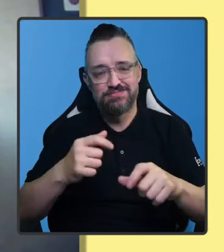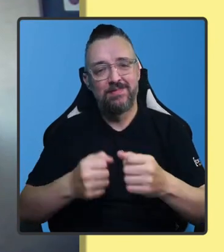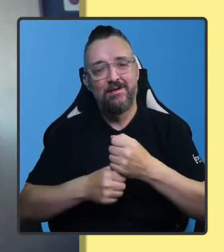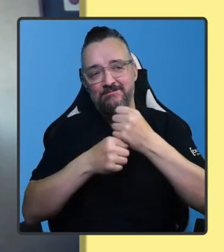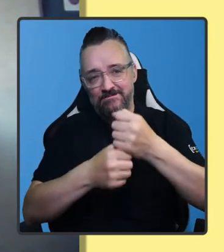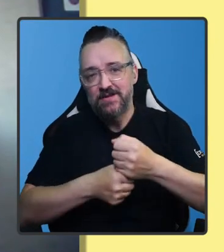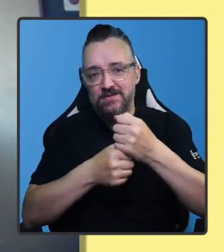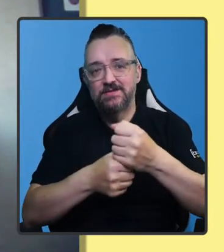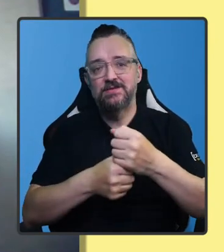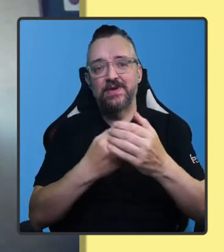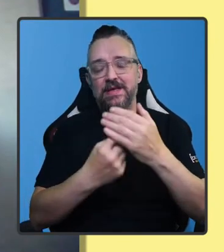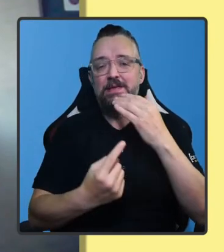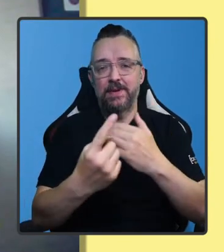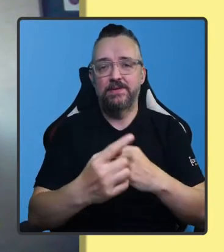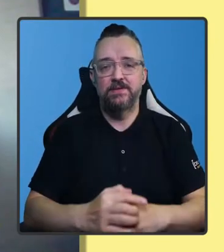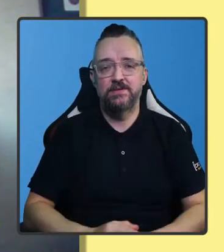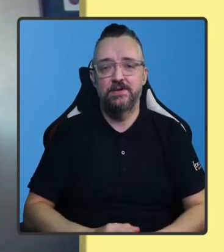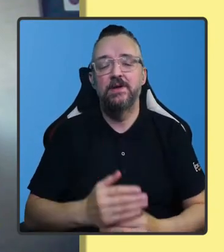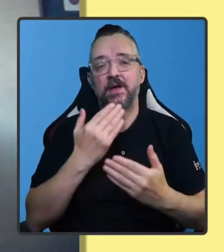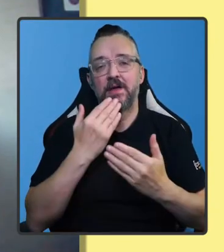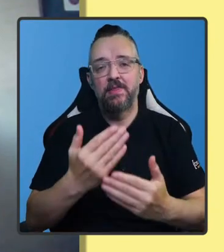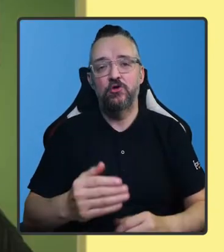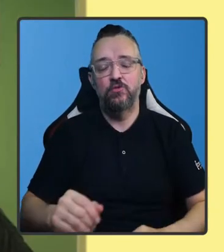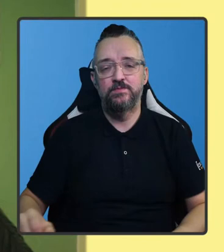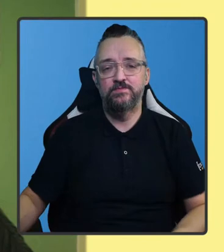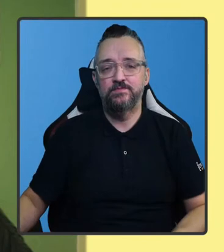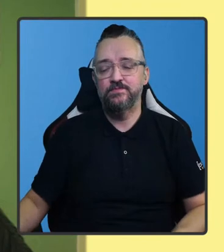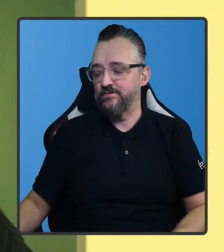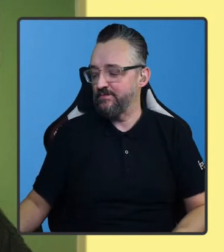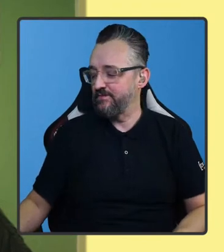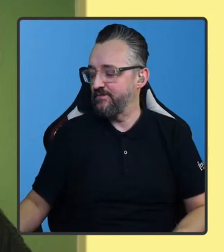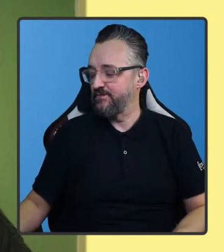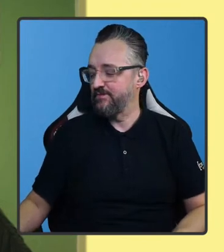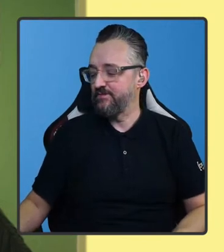country's independence. Thank you, delegates.